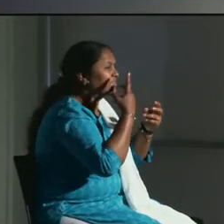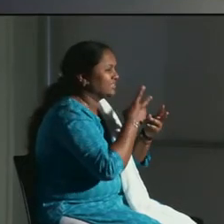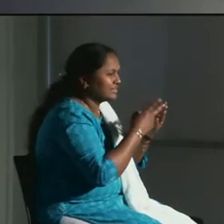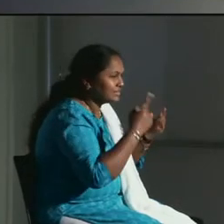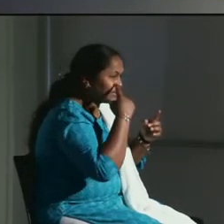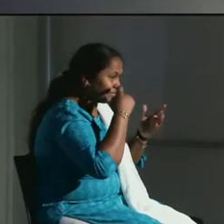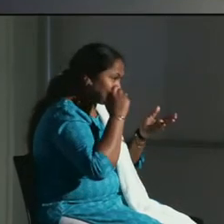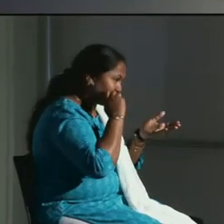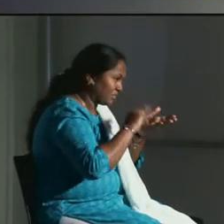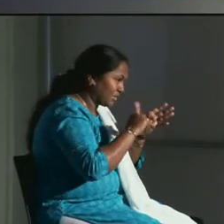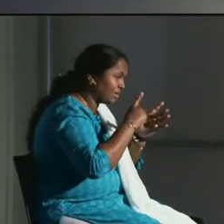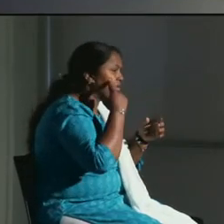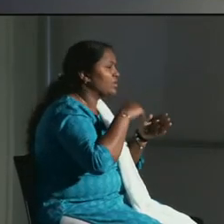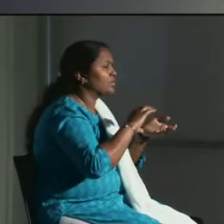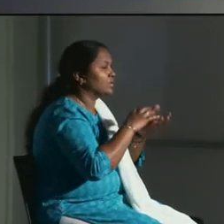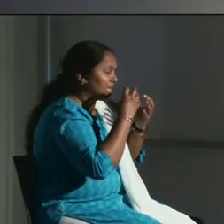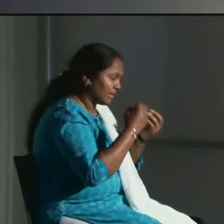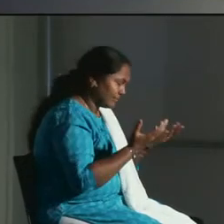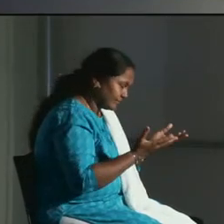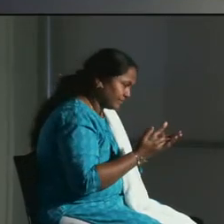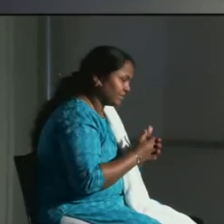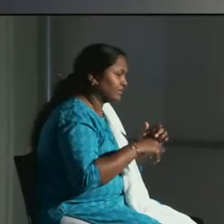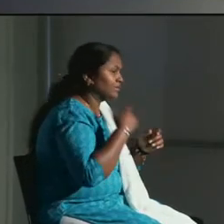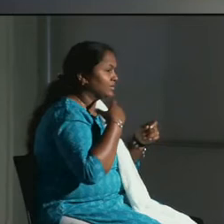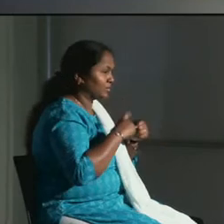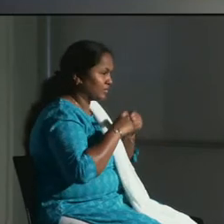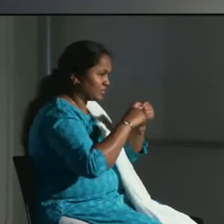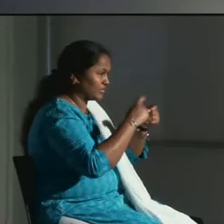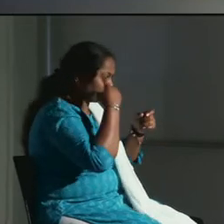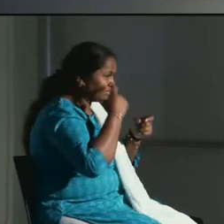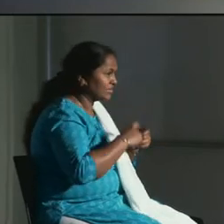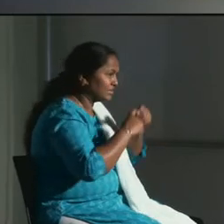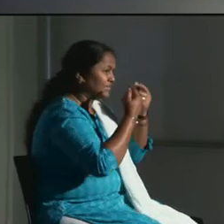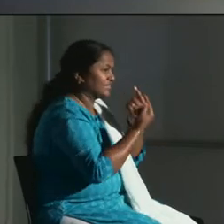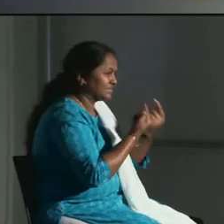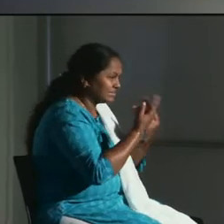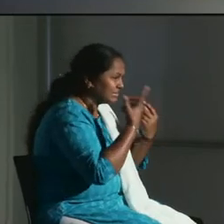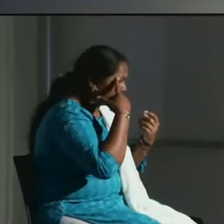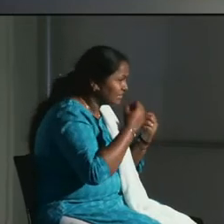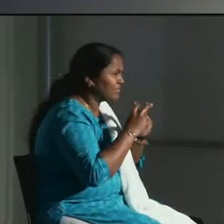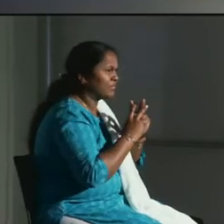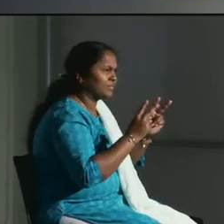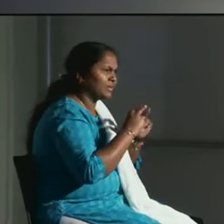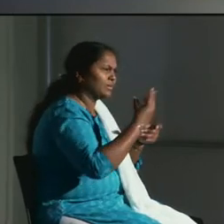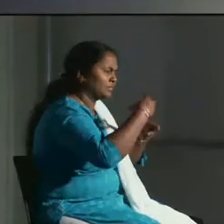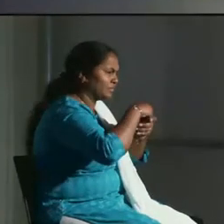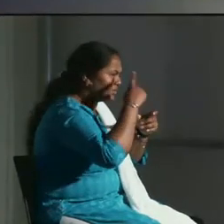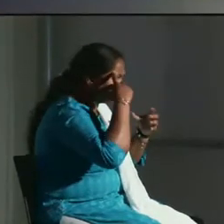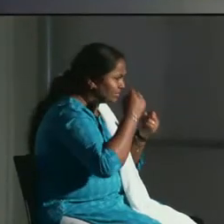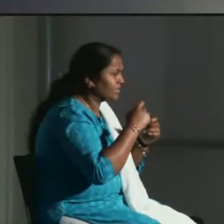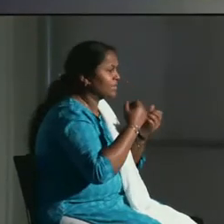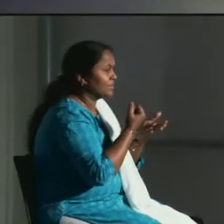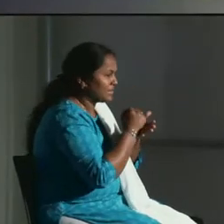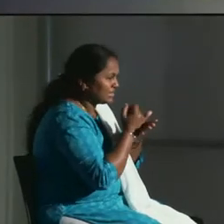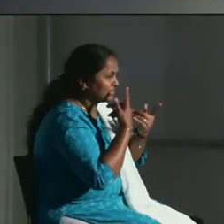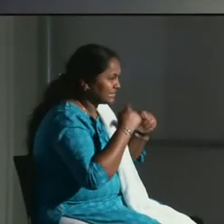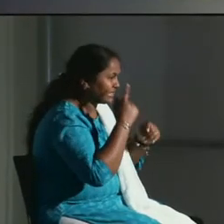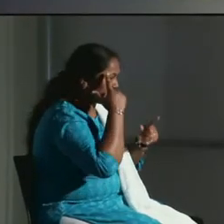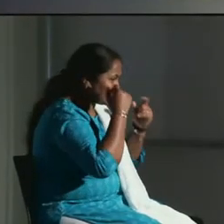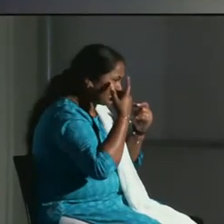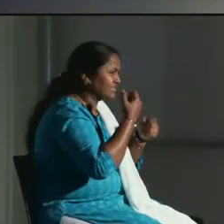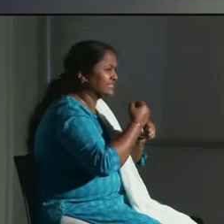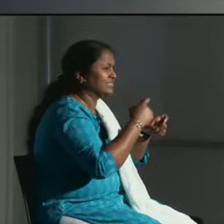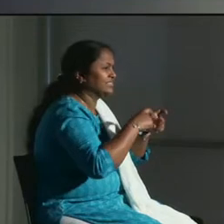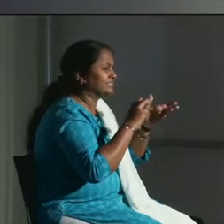man have we been talked to here. So the questioning the politics of fear has been very much part of the practice in trying to understand